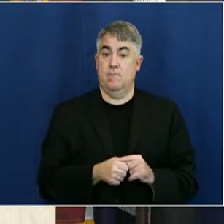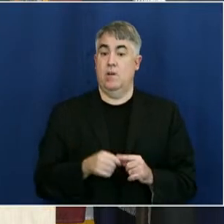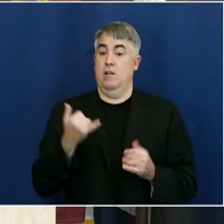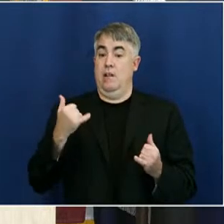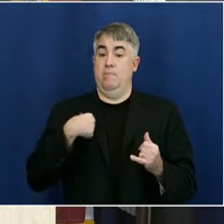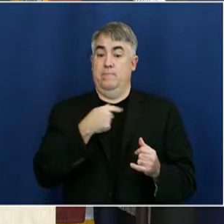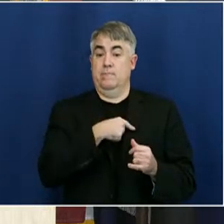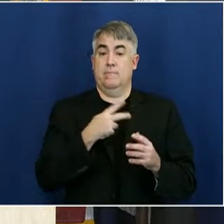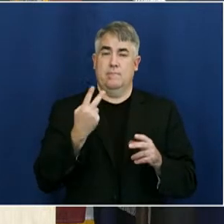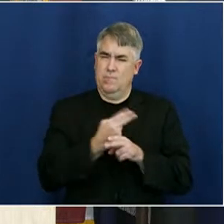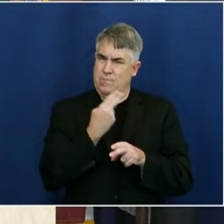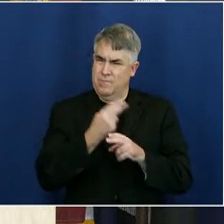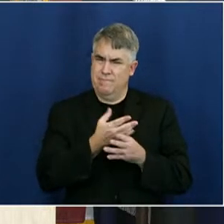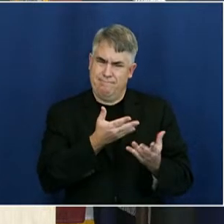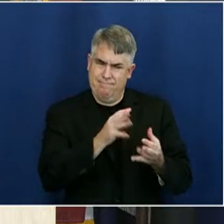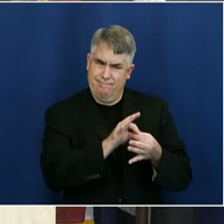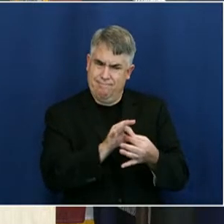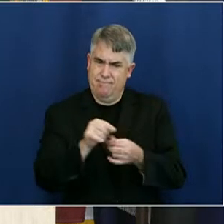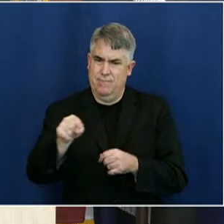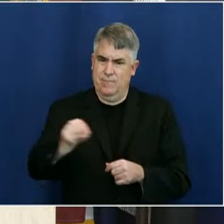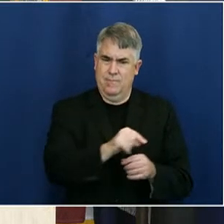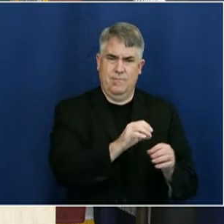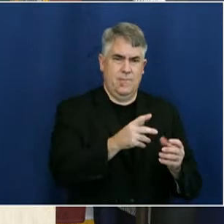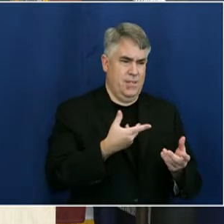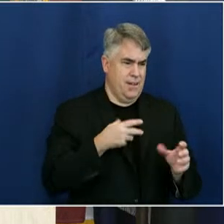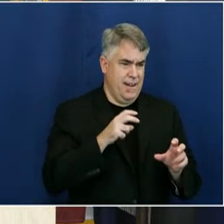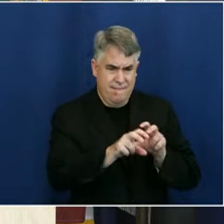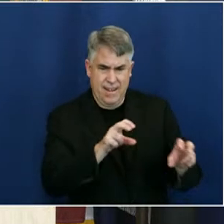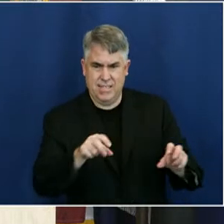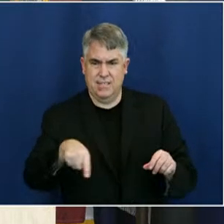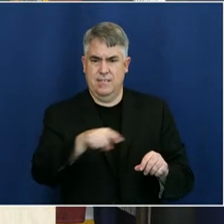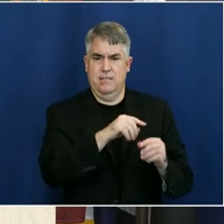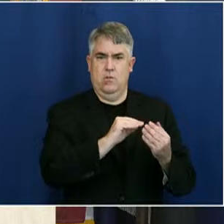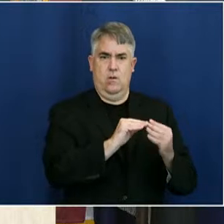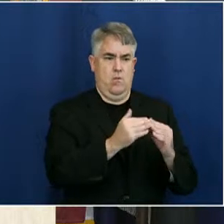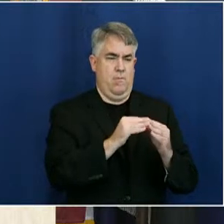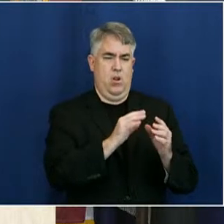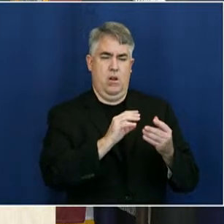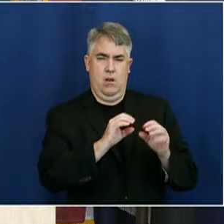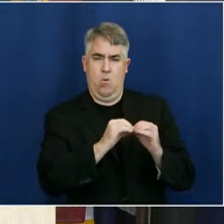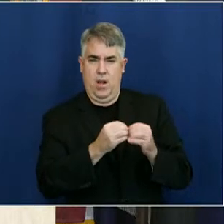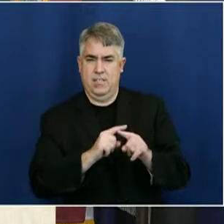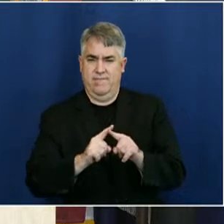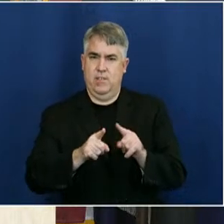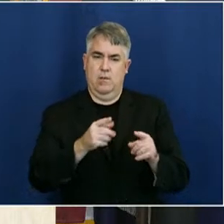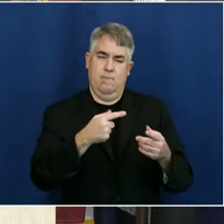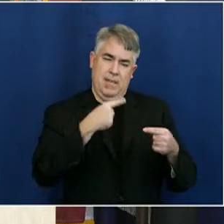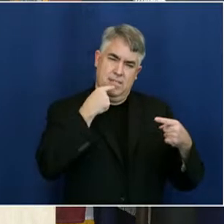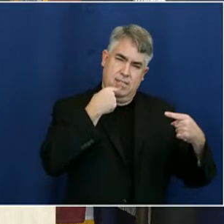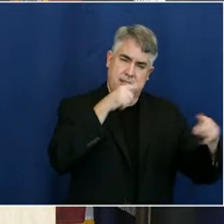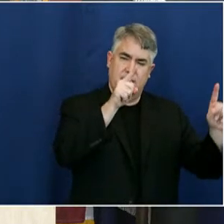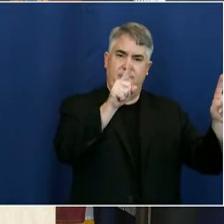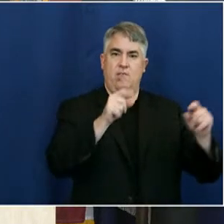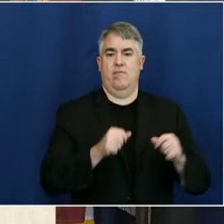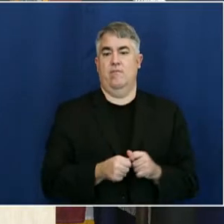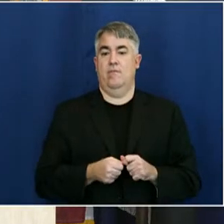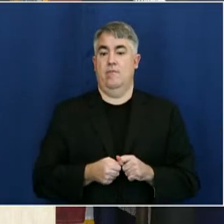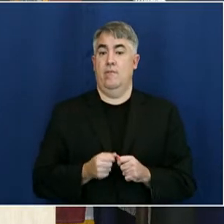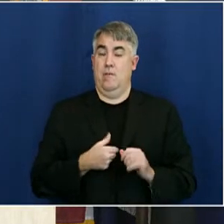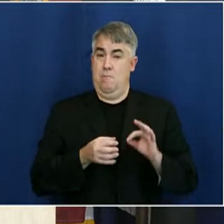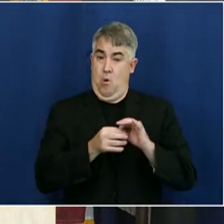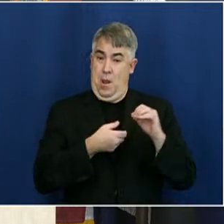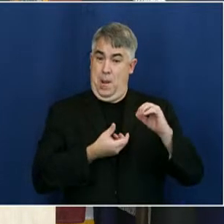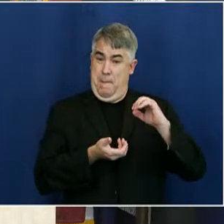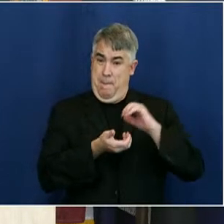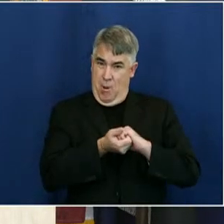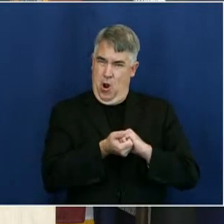resources and efforts to make sure that these Promotora programs are working. We're going to make sure that we're going to continue to work with our community partners. I also want